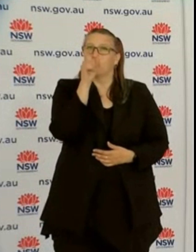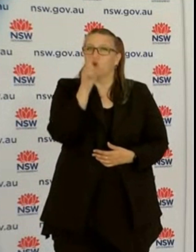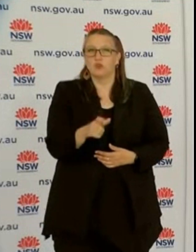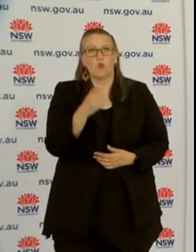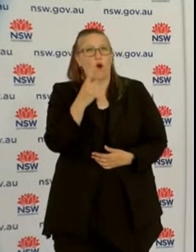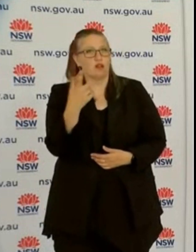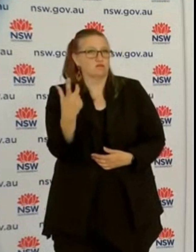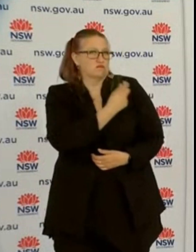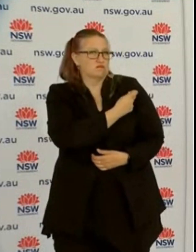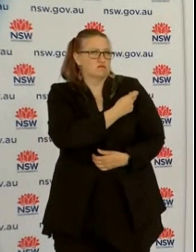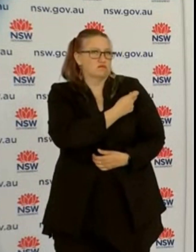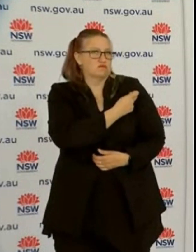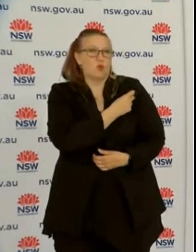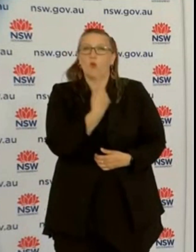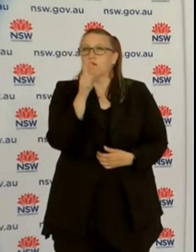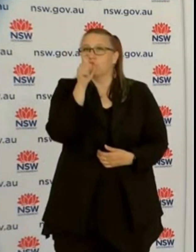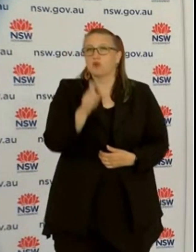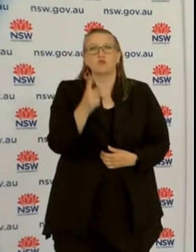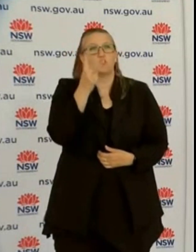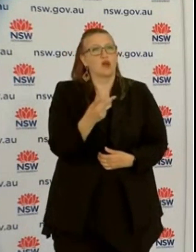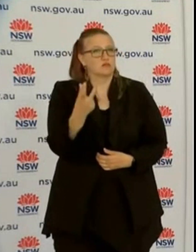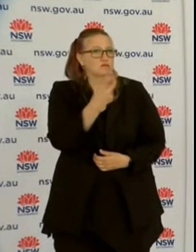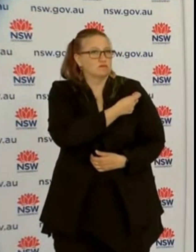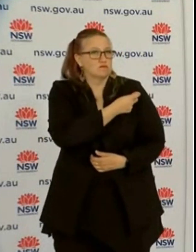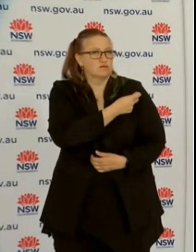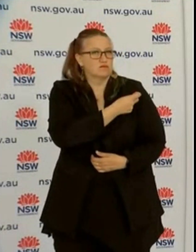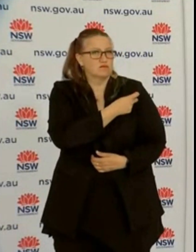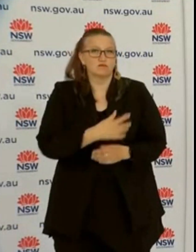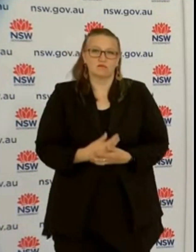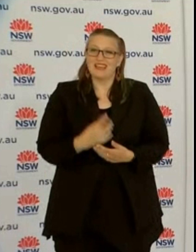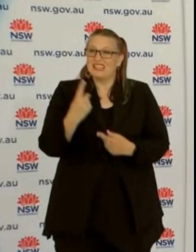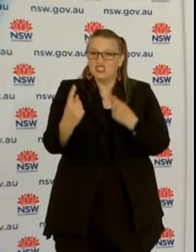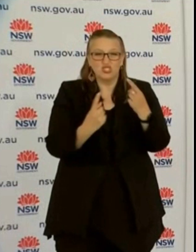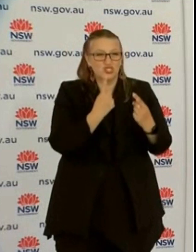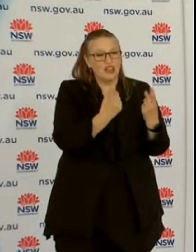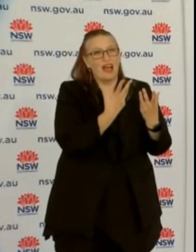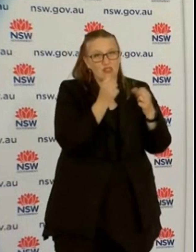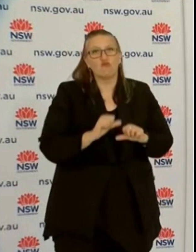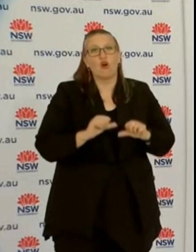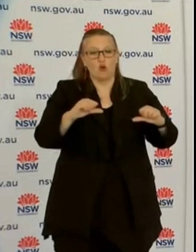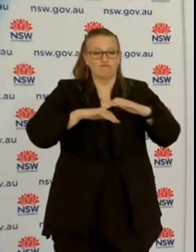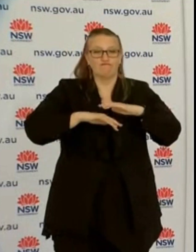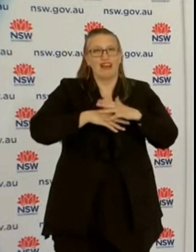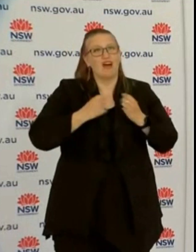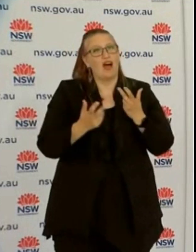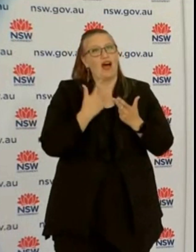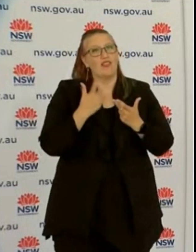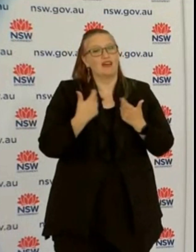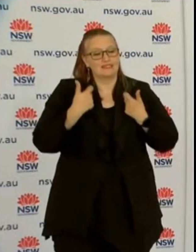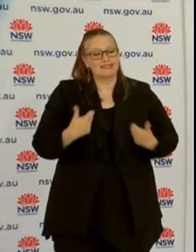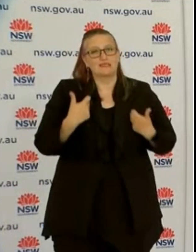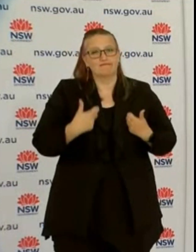person had had 1 dose and 1 person had had 2 doses, and all those individuals had underlying